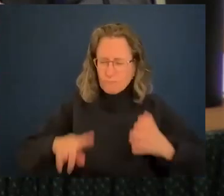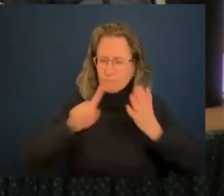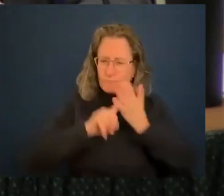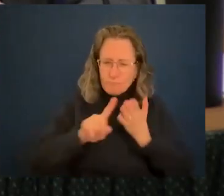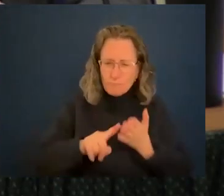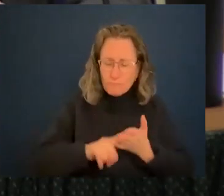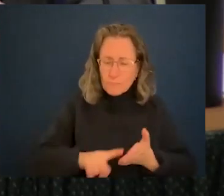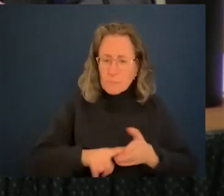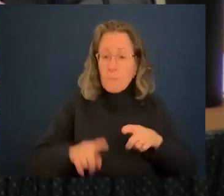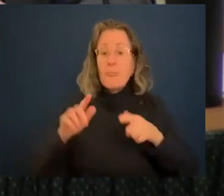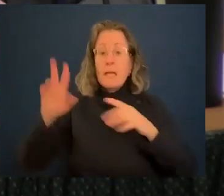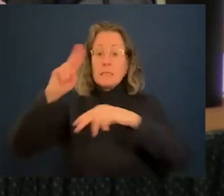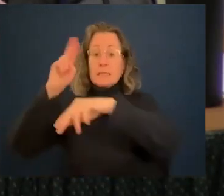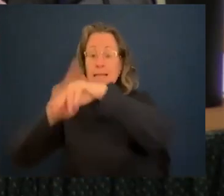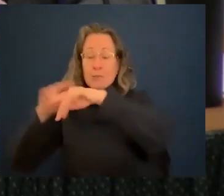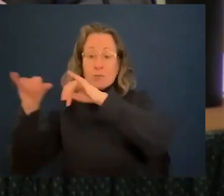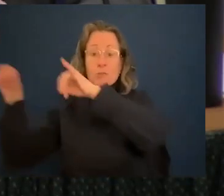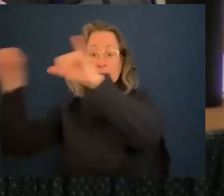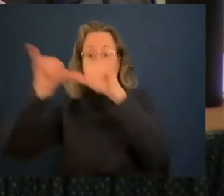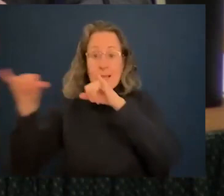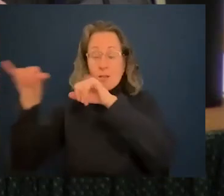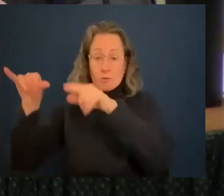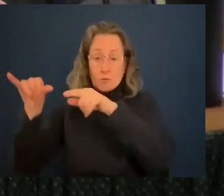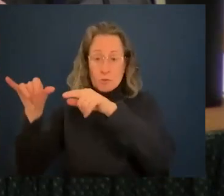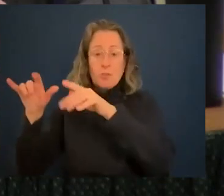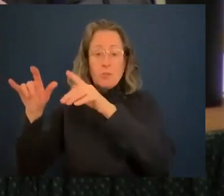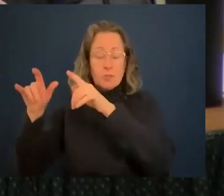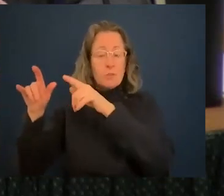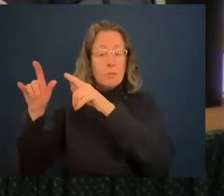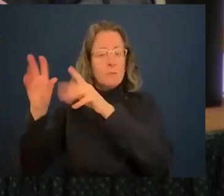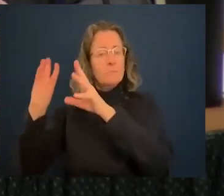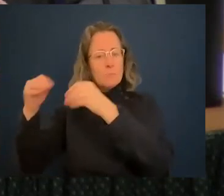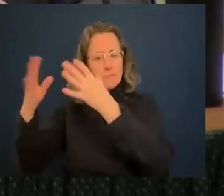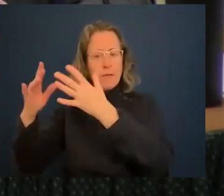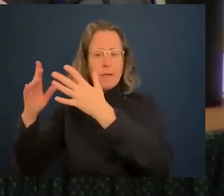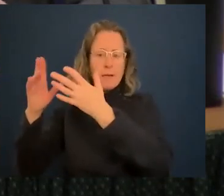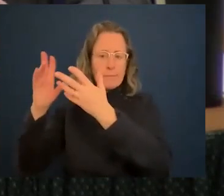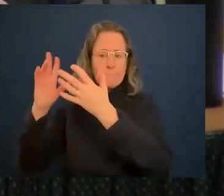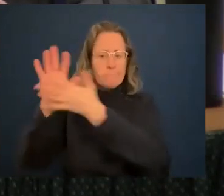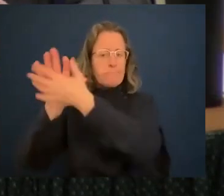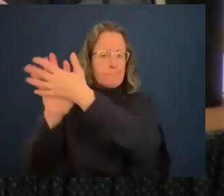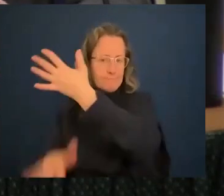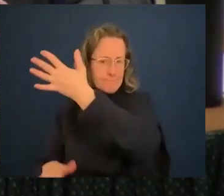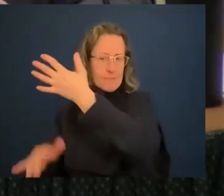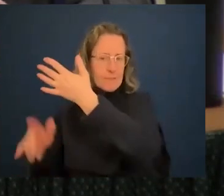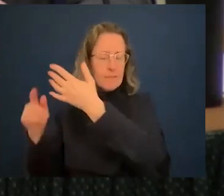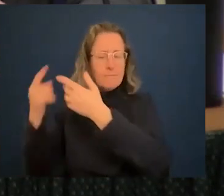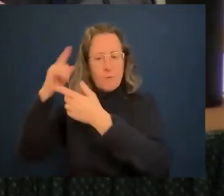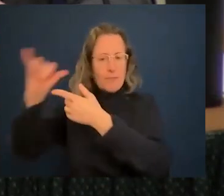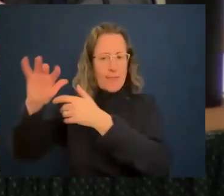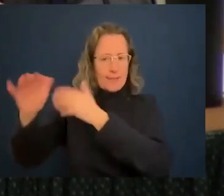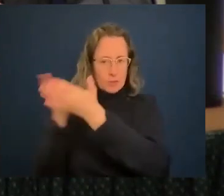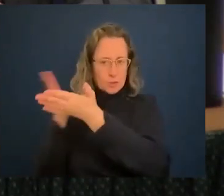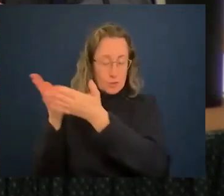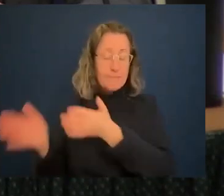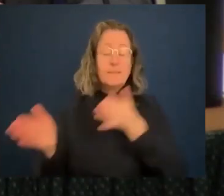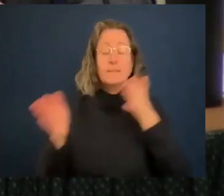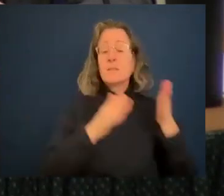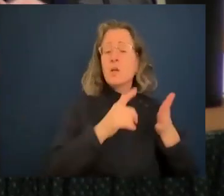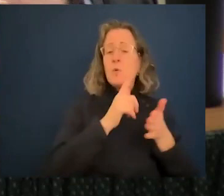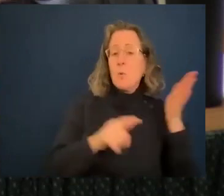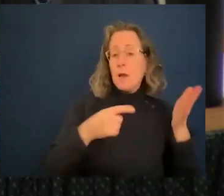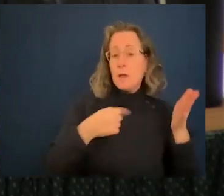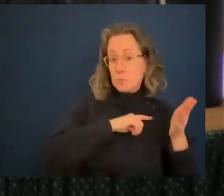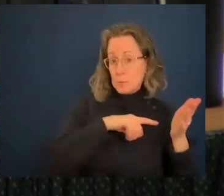to the National Standard and what would it cost to do that in you know multiple different kind of approaches there